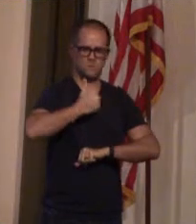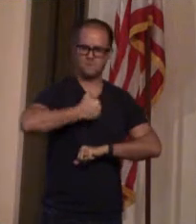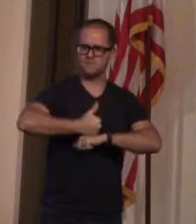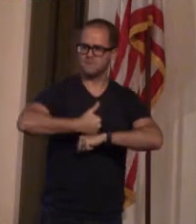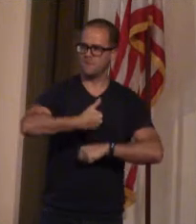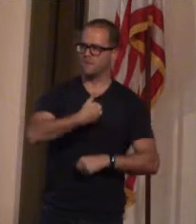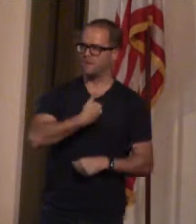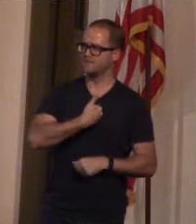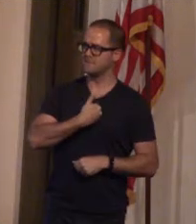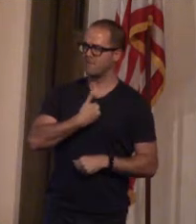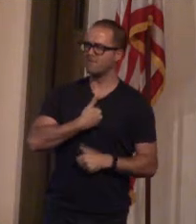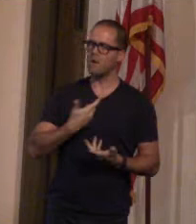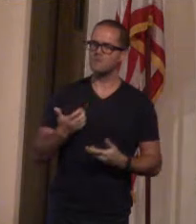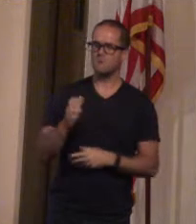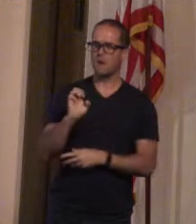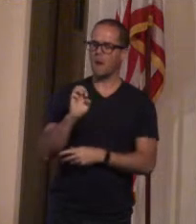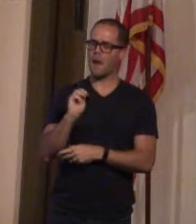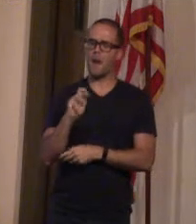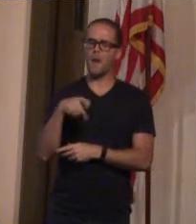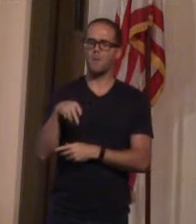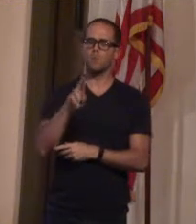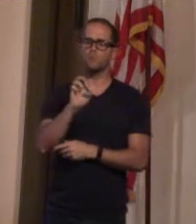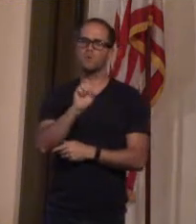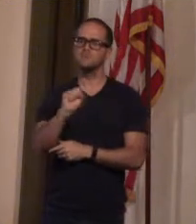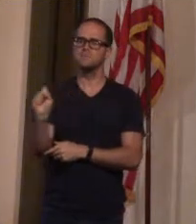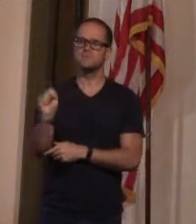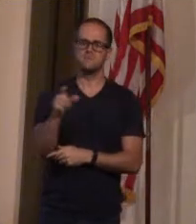statement, no, not consistent.